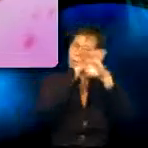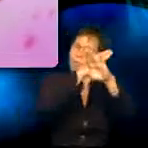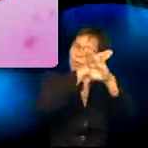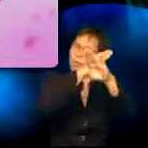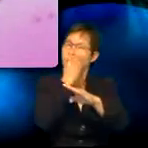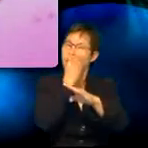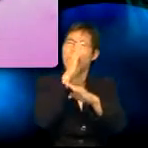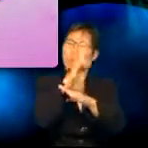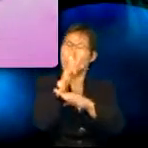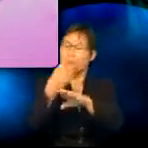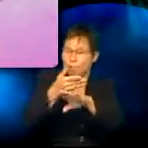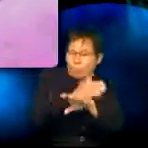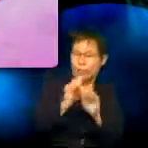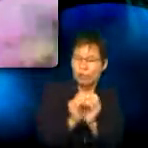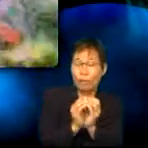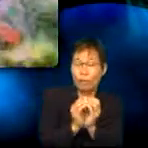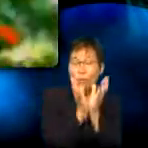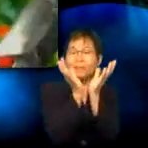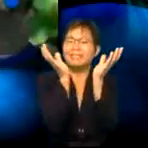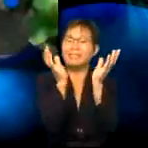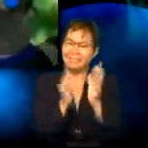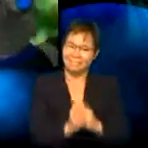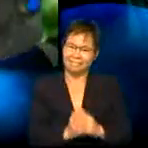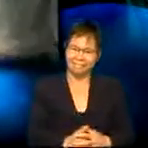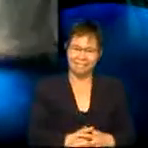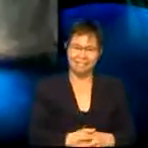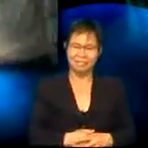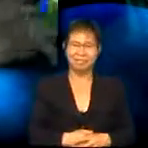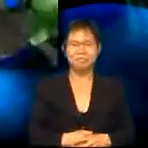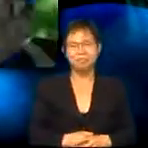flower bud before it opens.